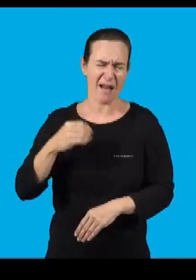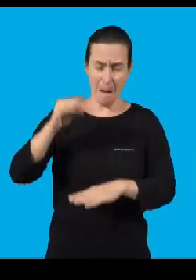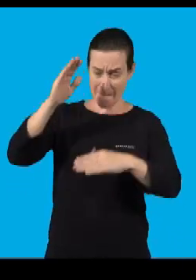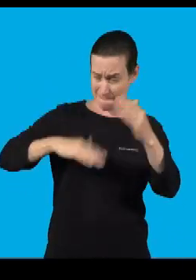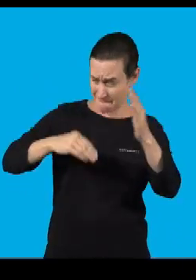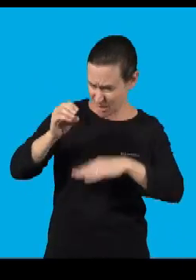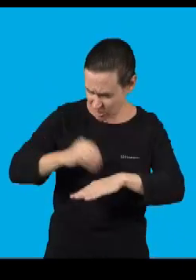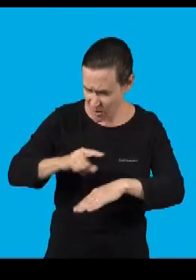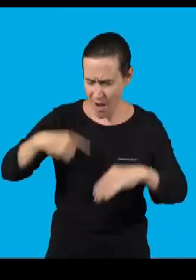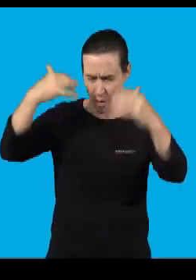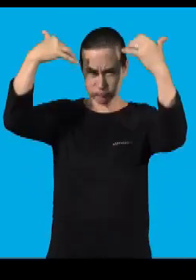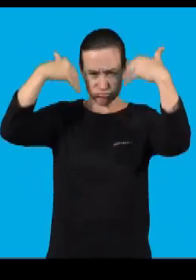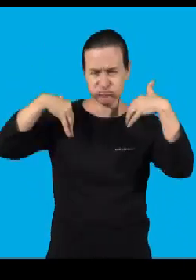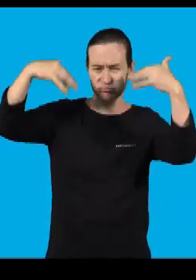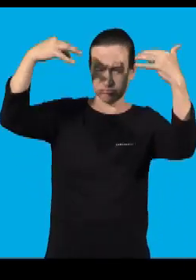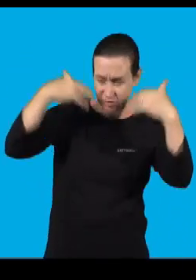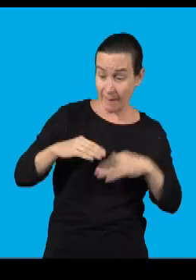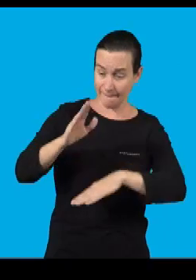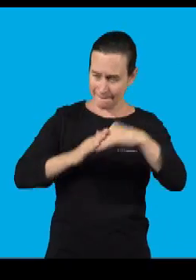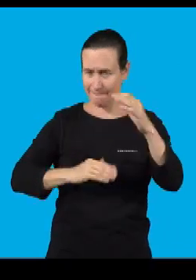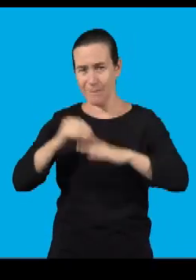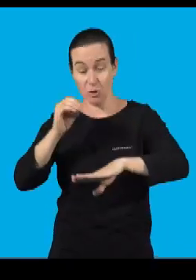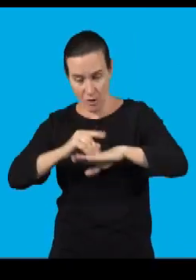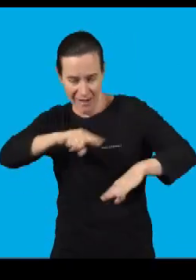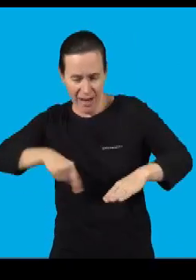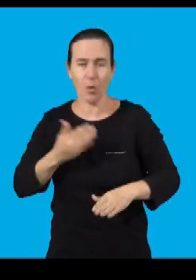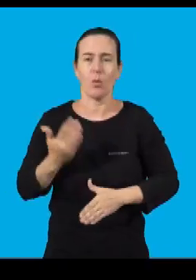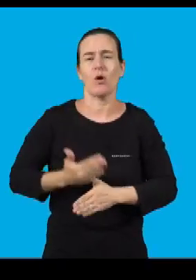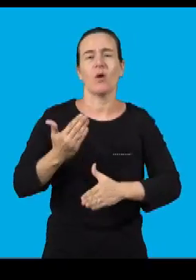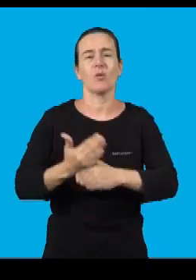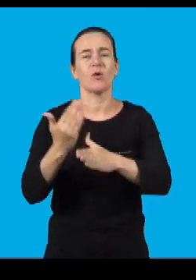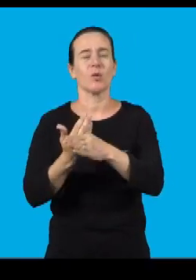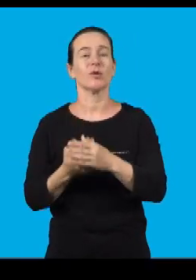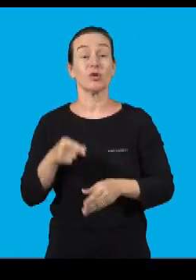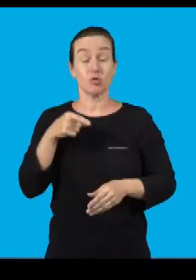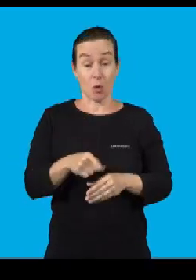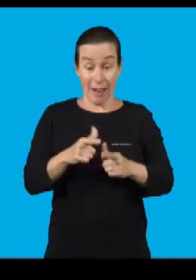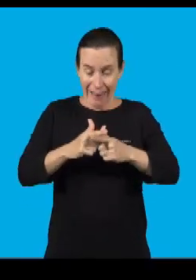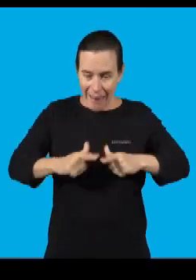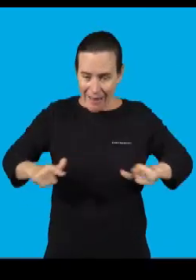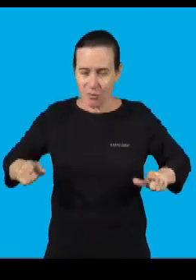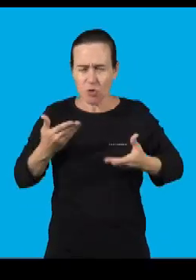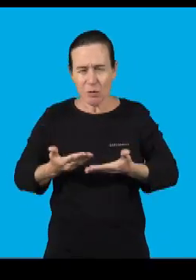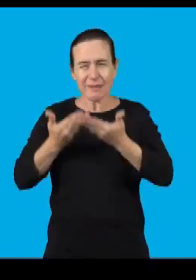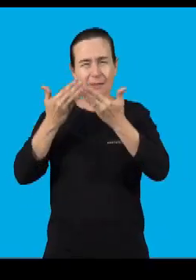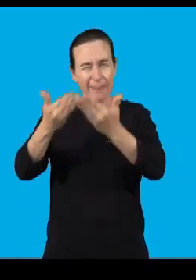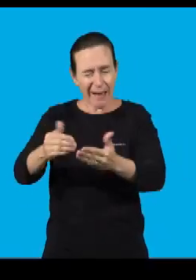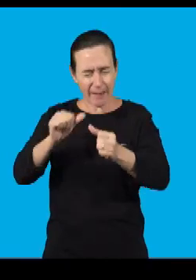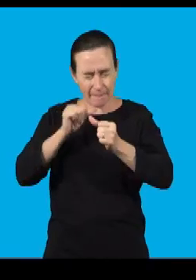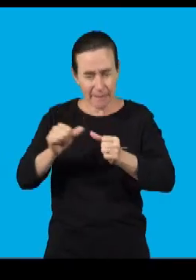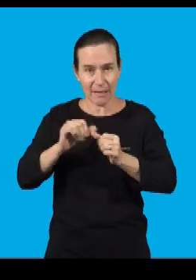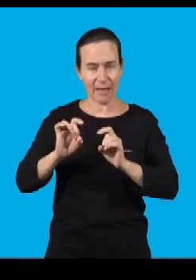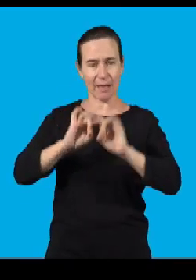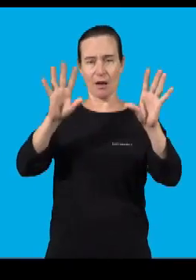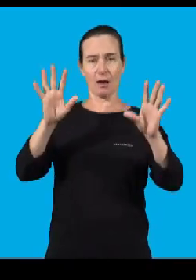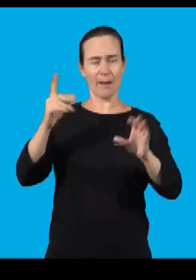backs, on our sweat, on our labor. Okay, so the language rather figuratively used there